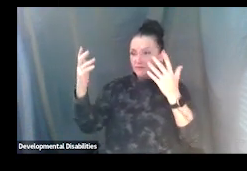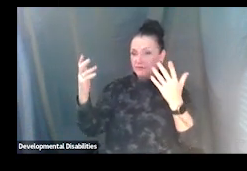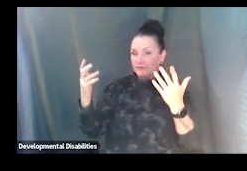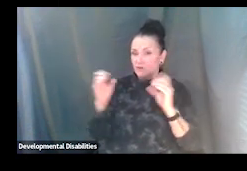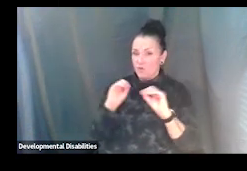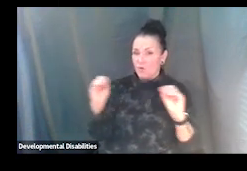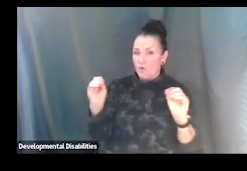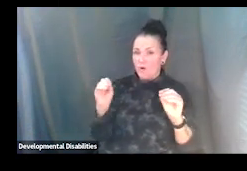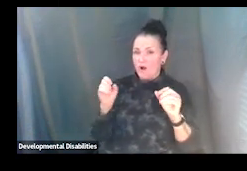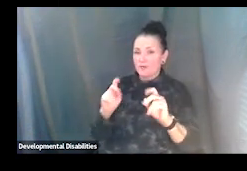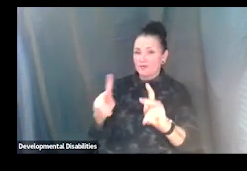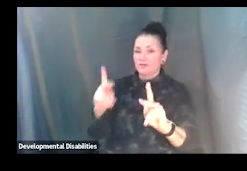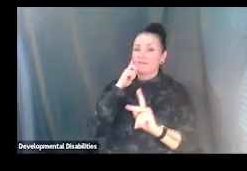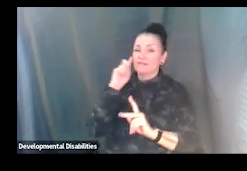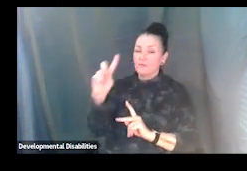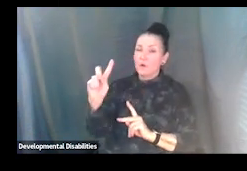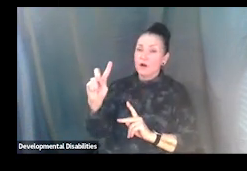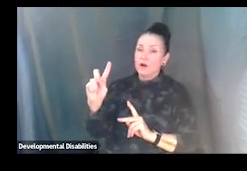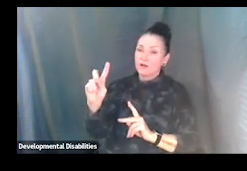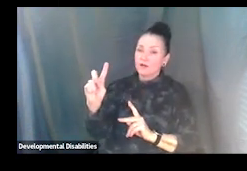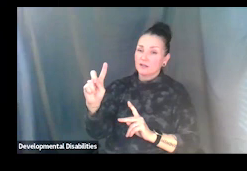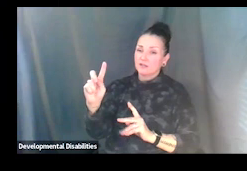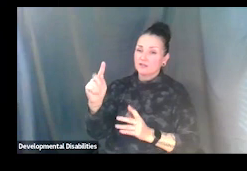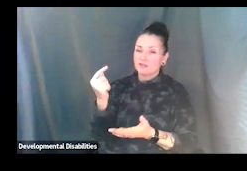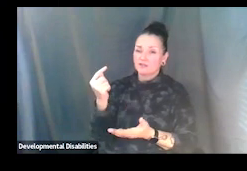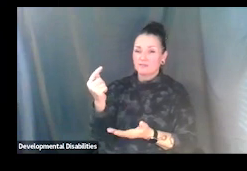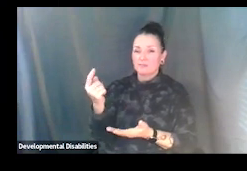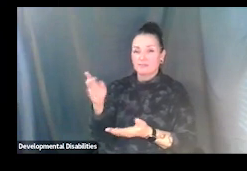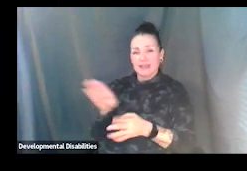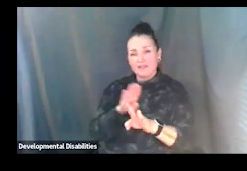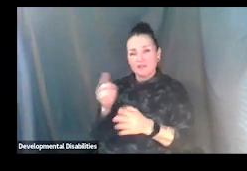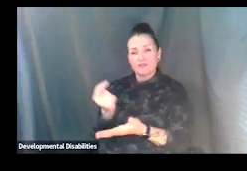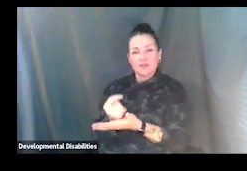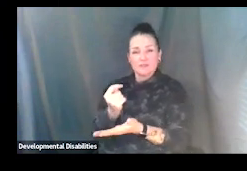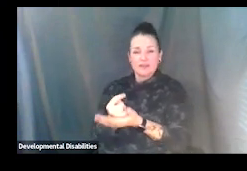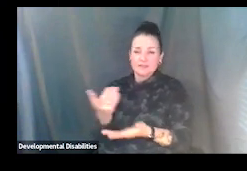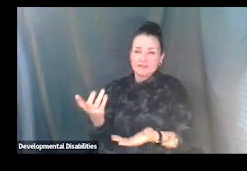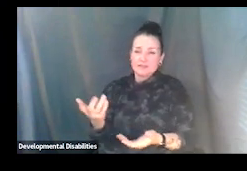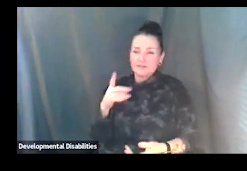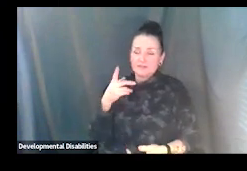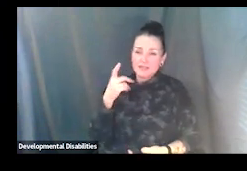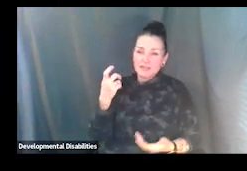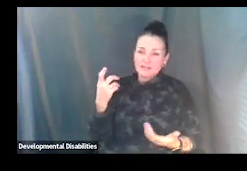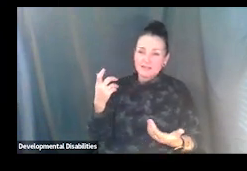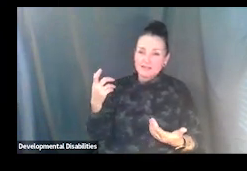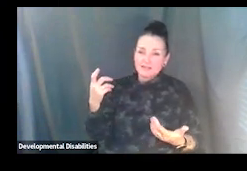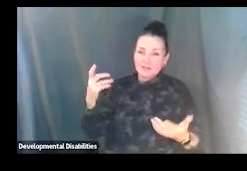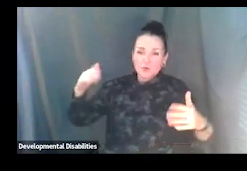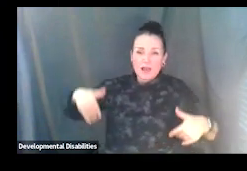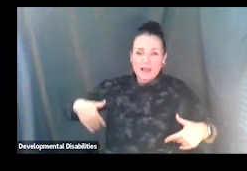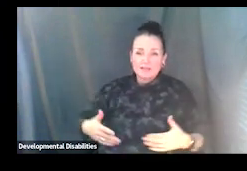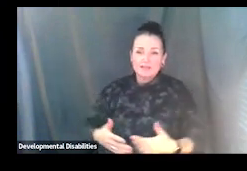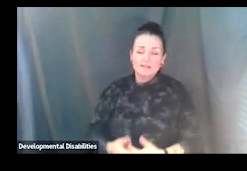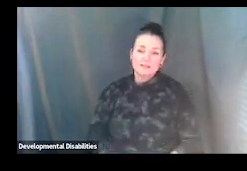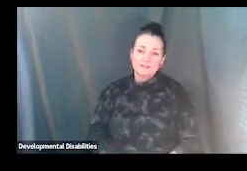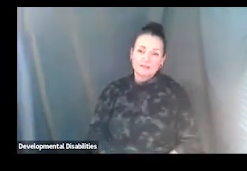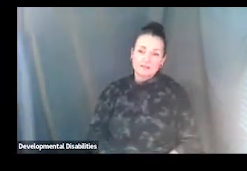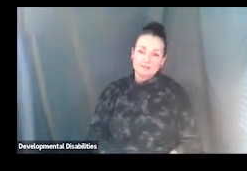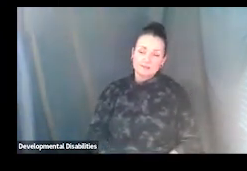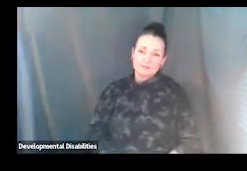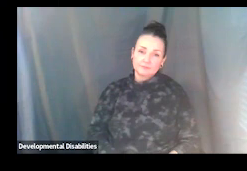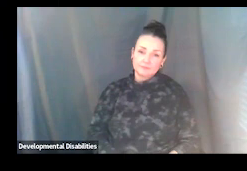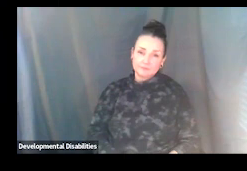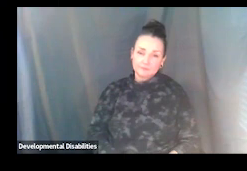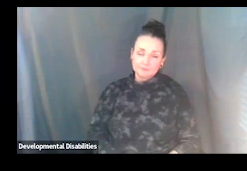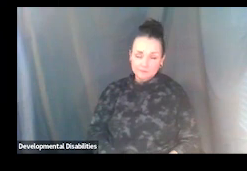Yeah, and that's what, so I had a patient yesterday, and I've known him for a number of years, and in the last year or two